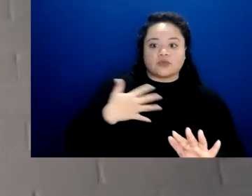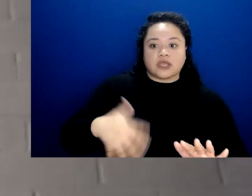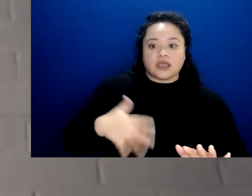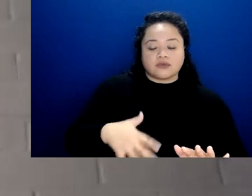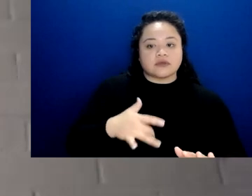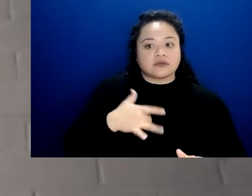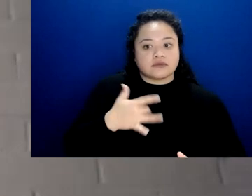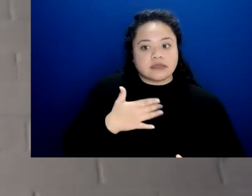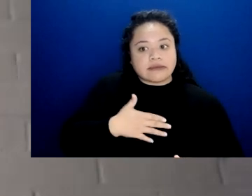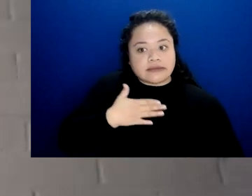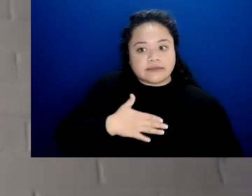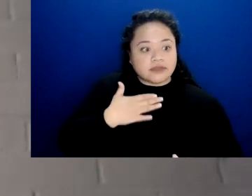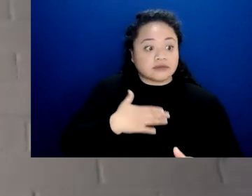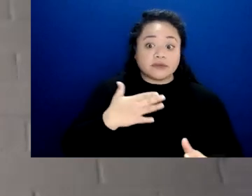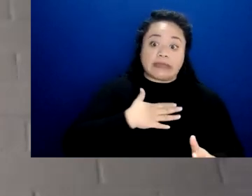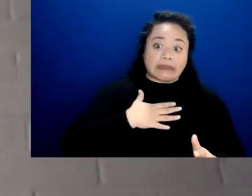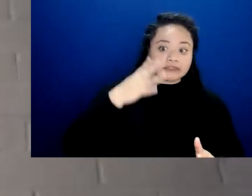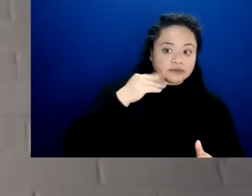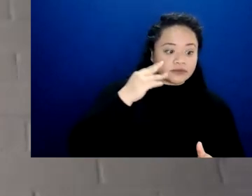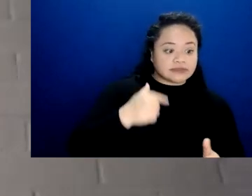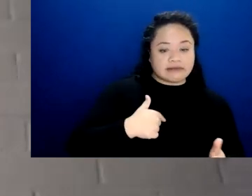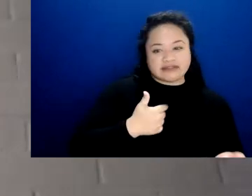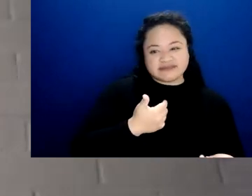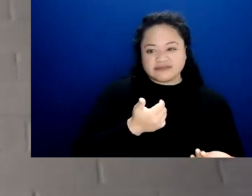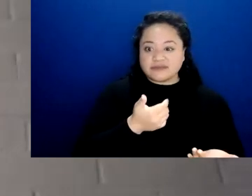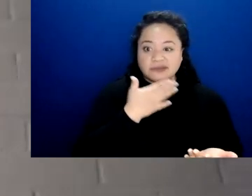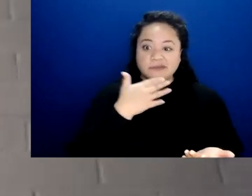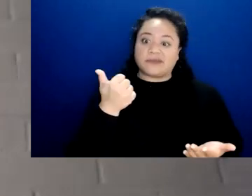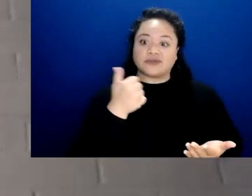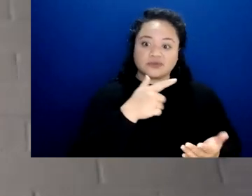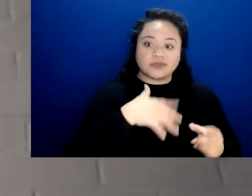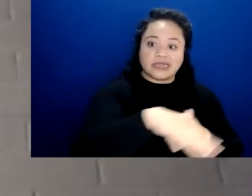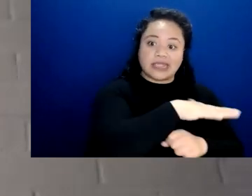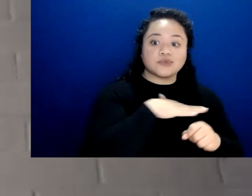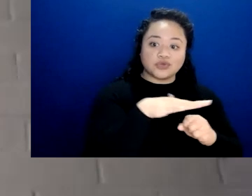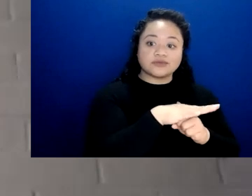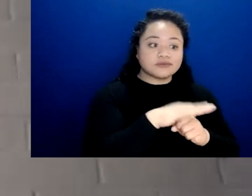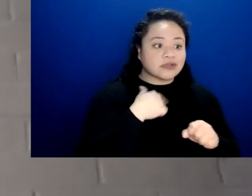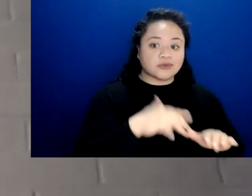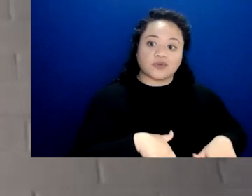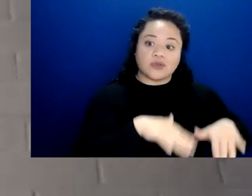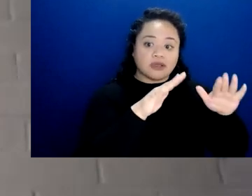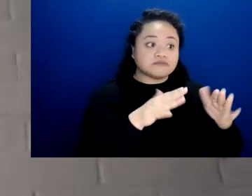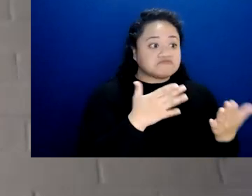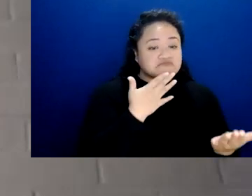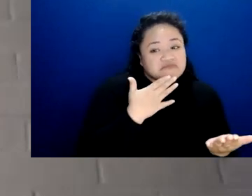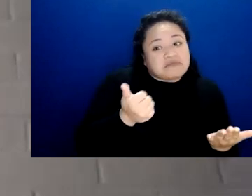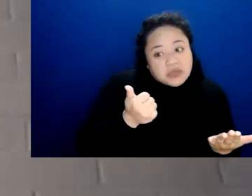and I went to better schools, but I have friends that, you know, walked past gang violence every day on their way to school